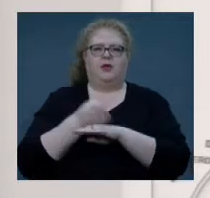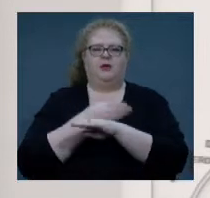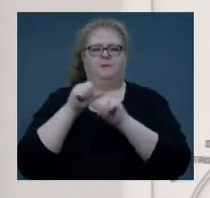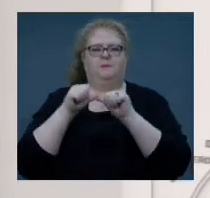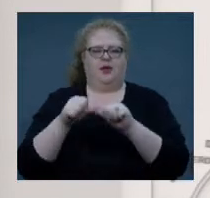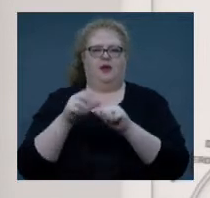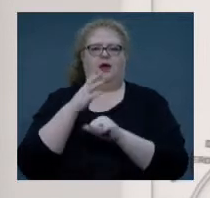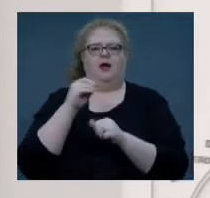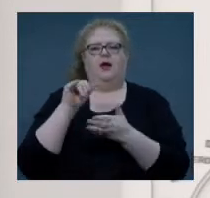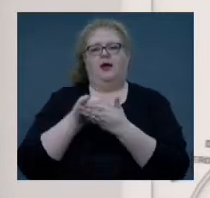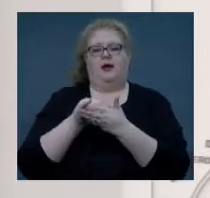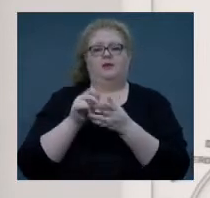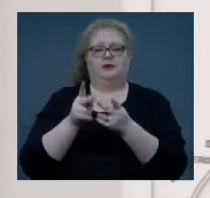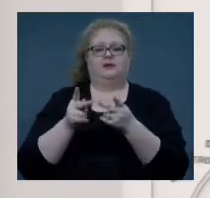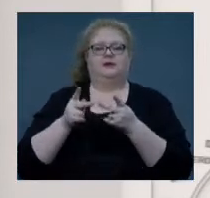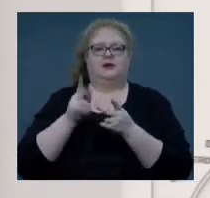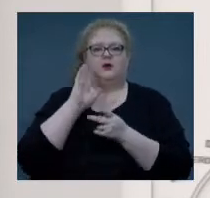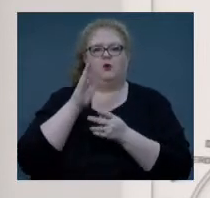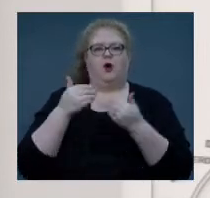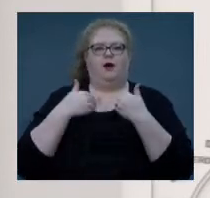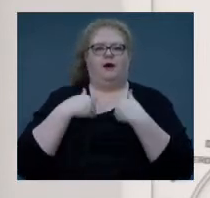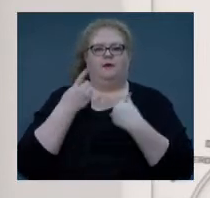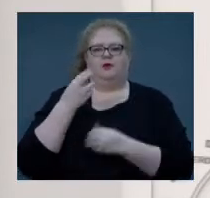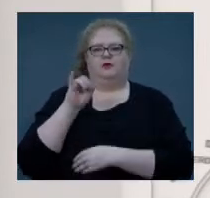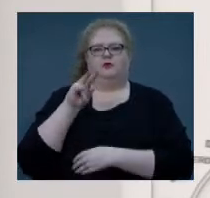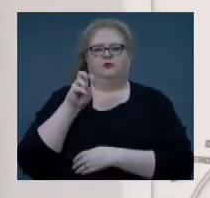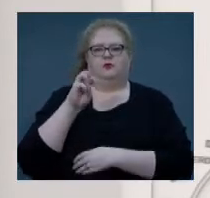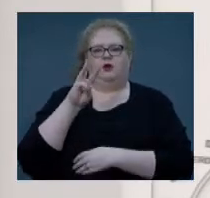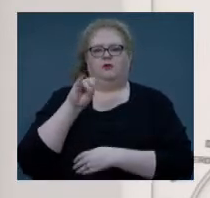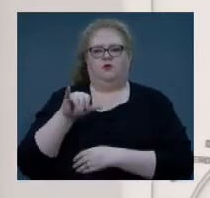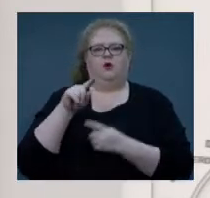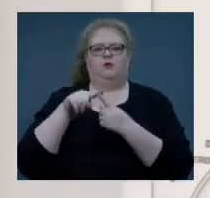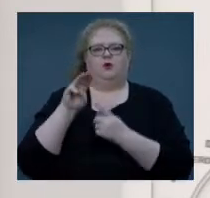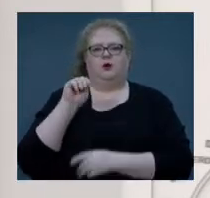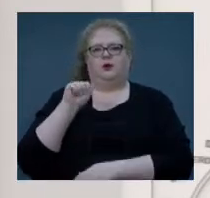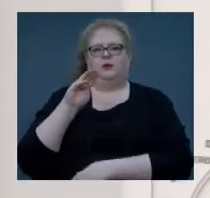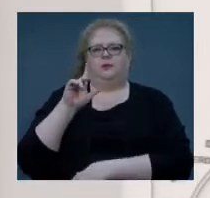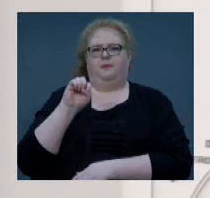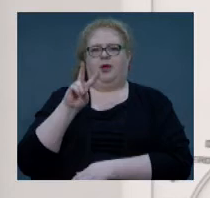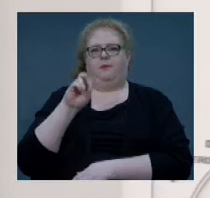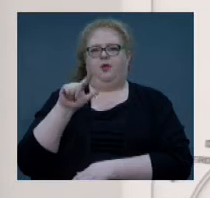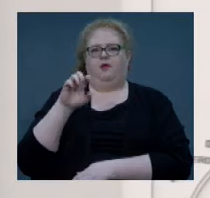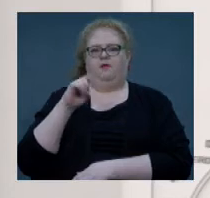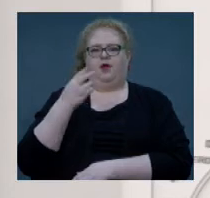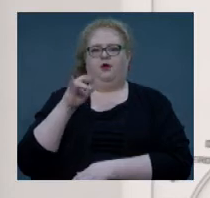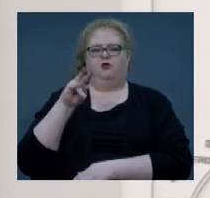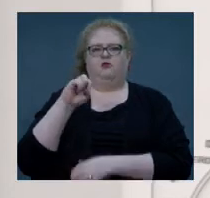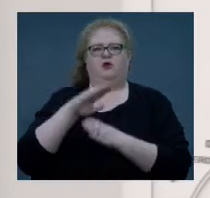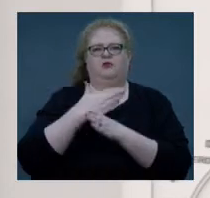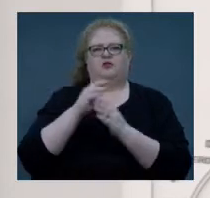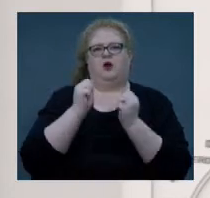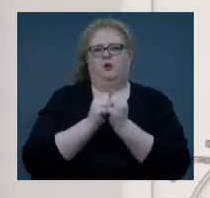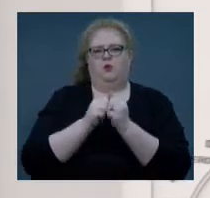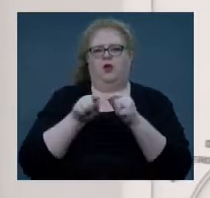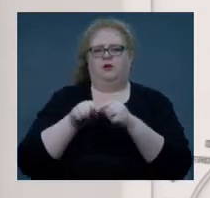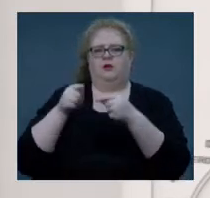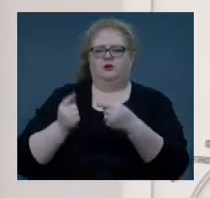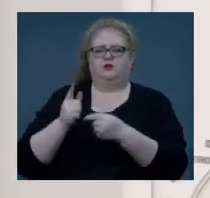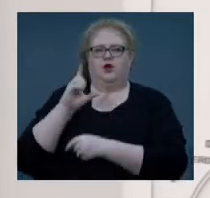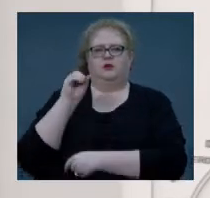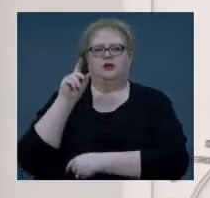the site would also the driveway accessing Mableville Drive would be through a shared driveway with an adjacent lot.